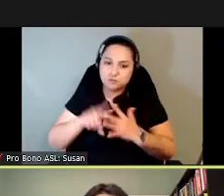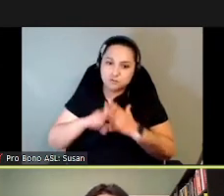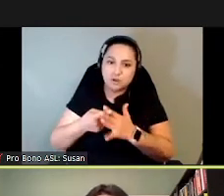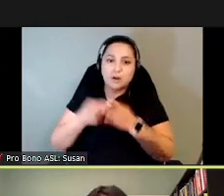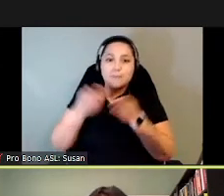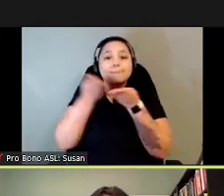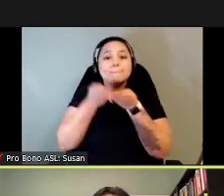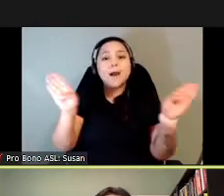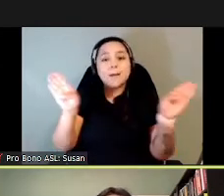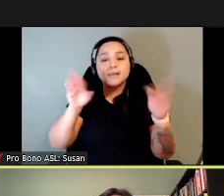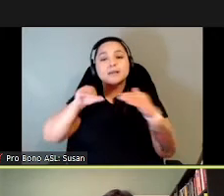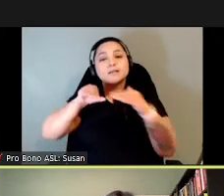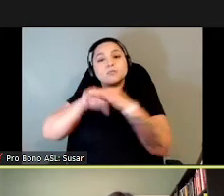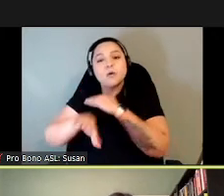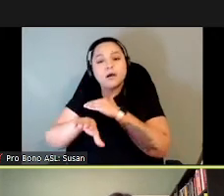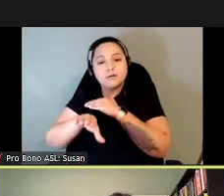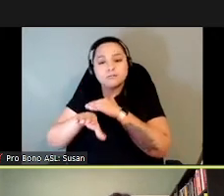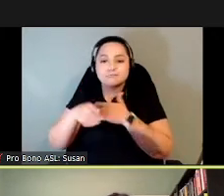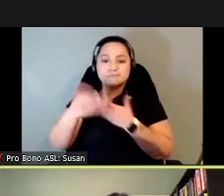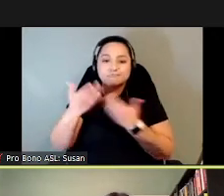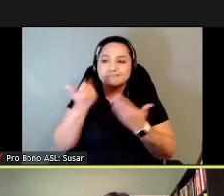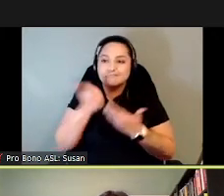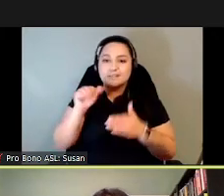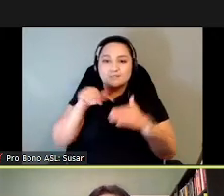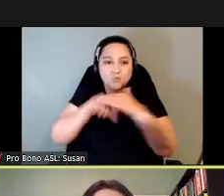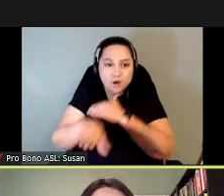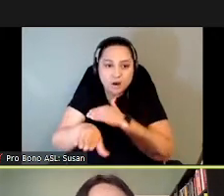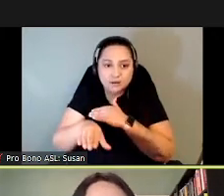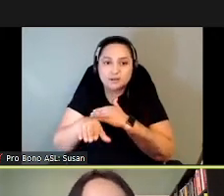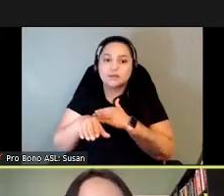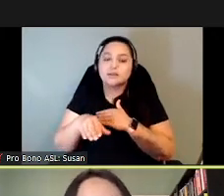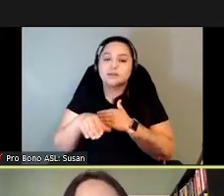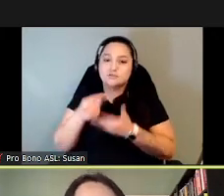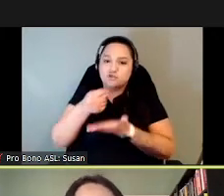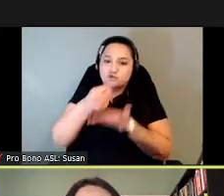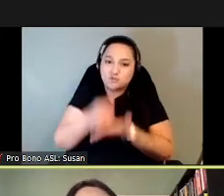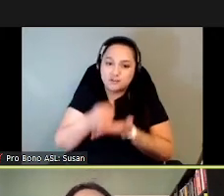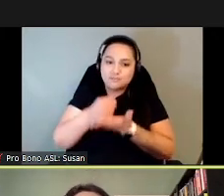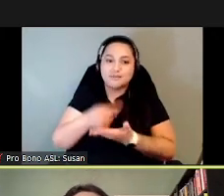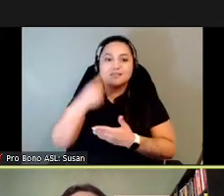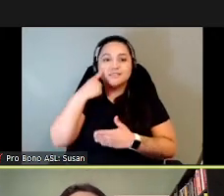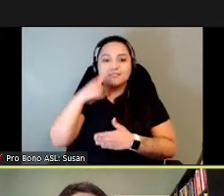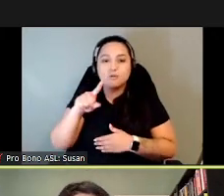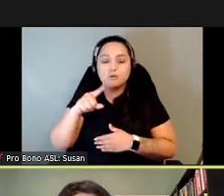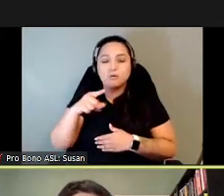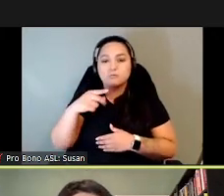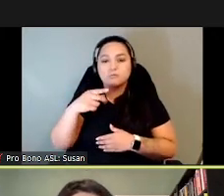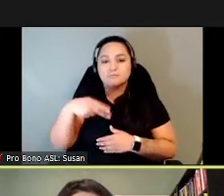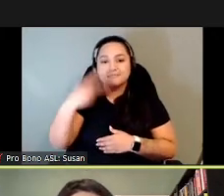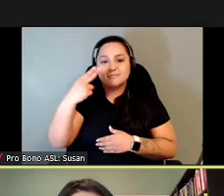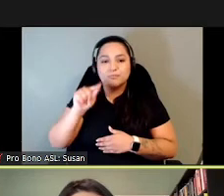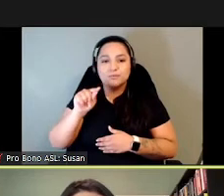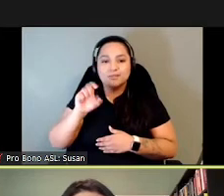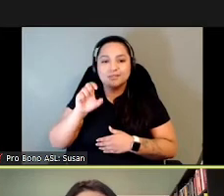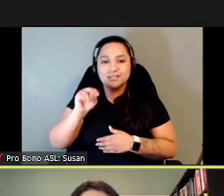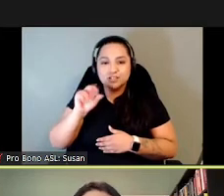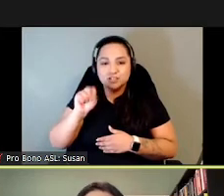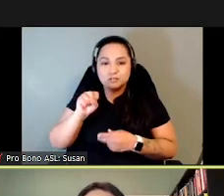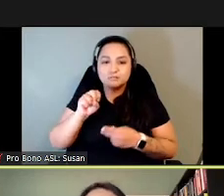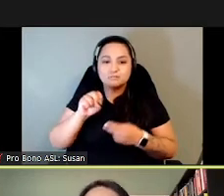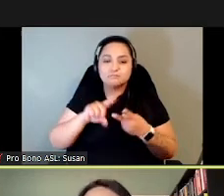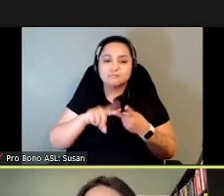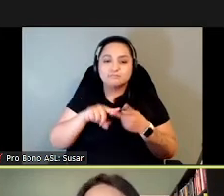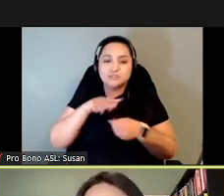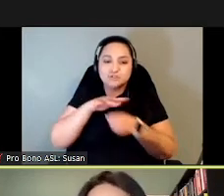hypertension, stress, and anxiety, which are major drivers of illness in society.